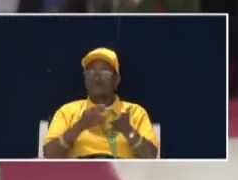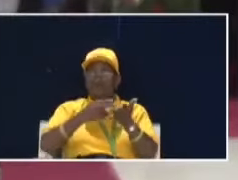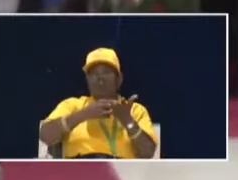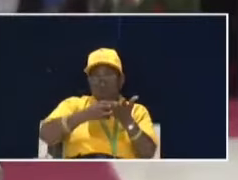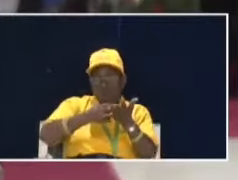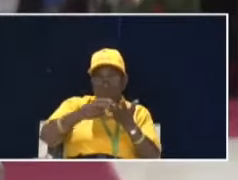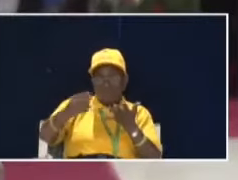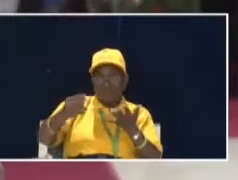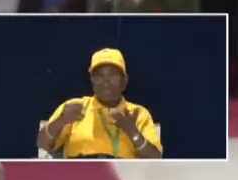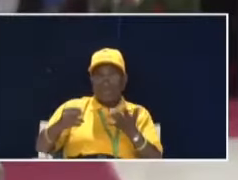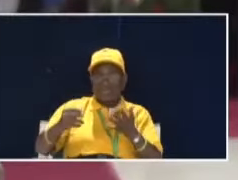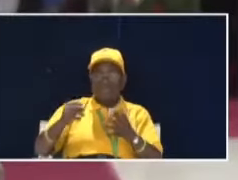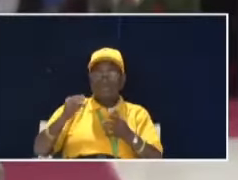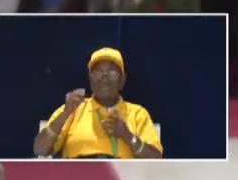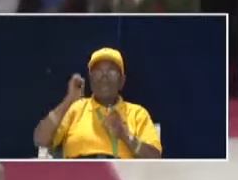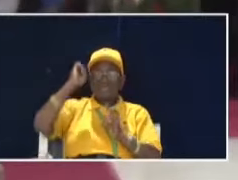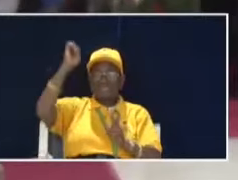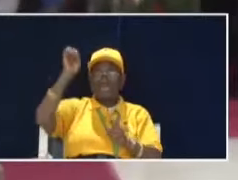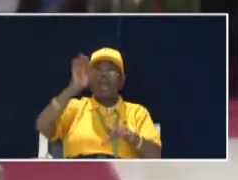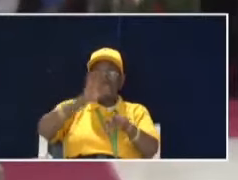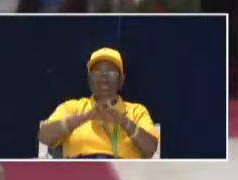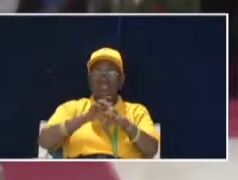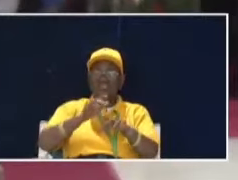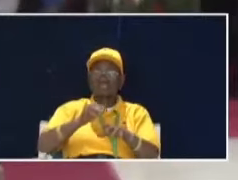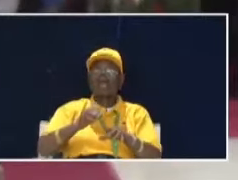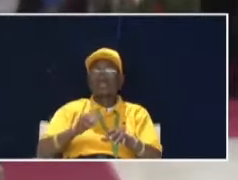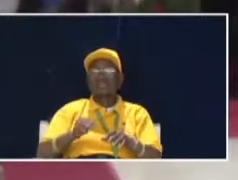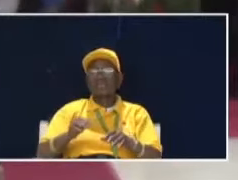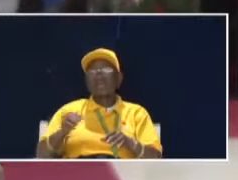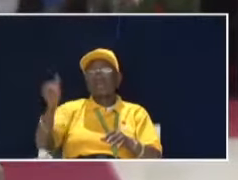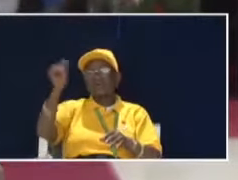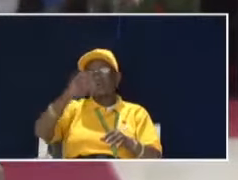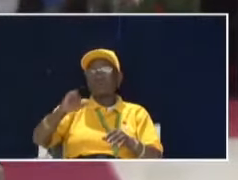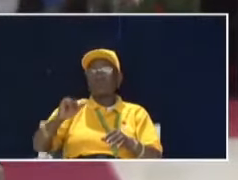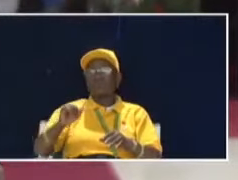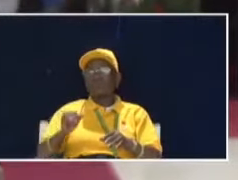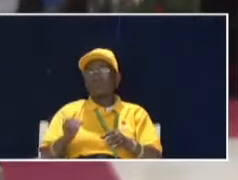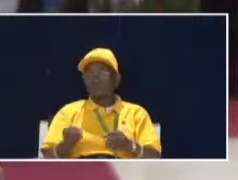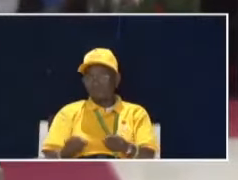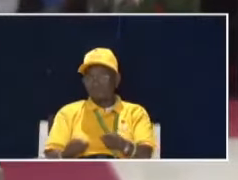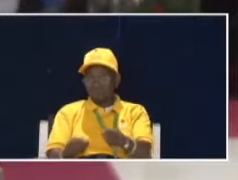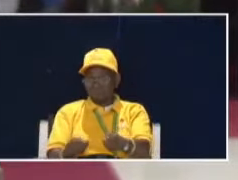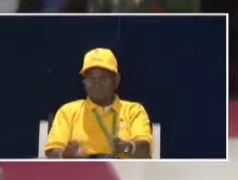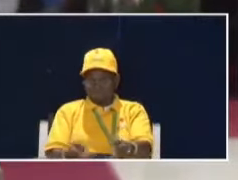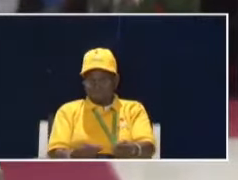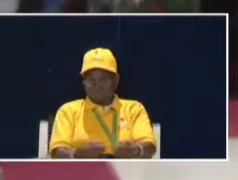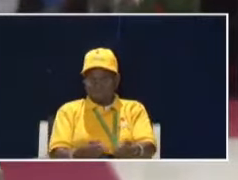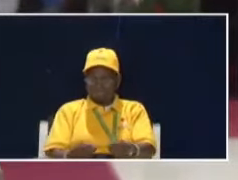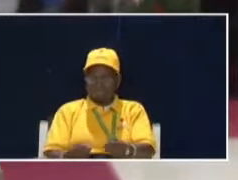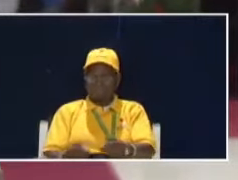He touches ordinary mud. He said that place is now holy ground. Holy.